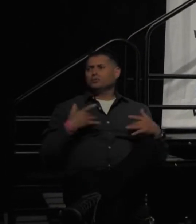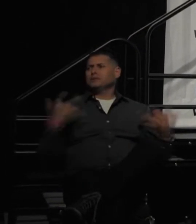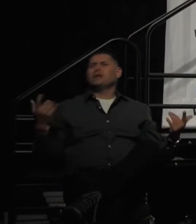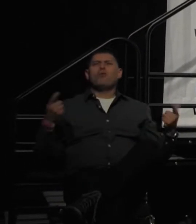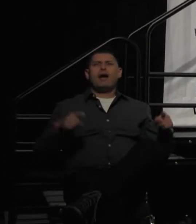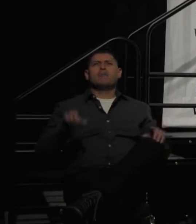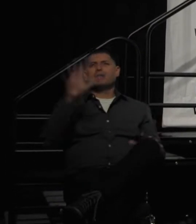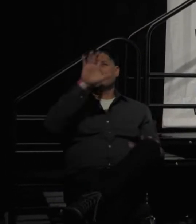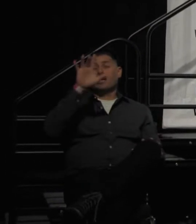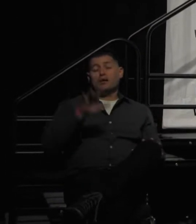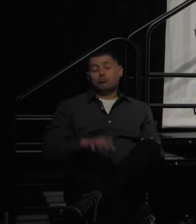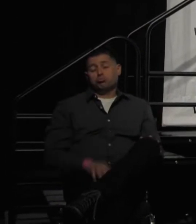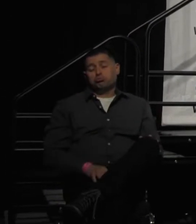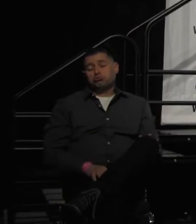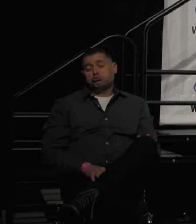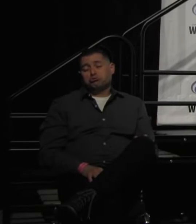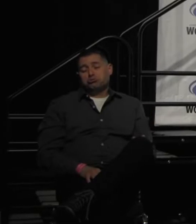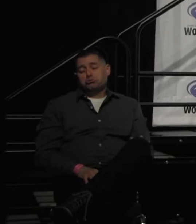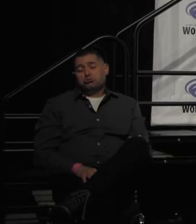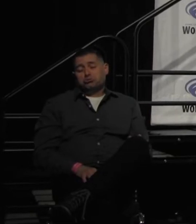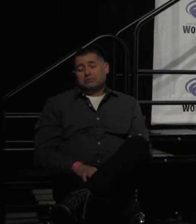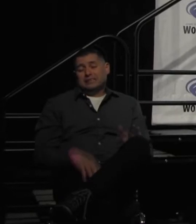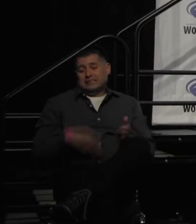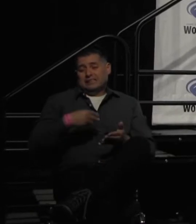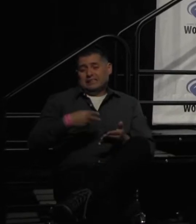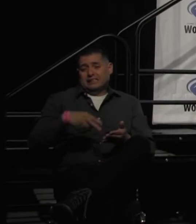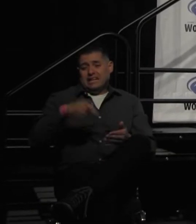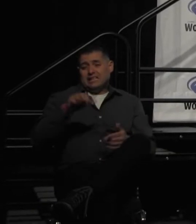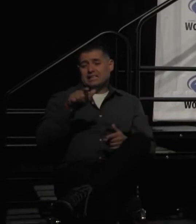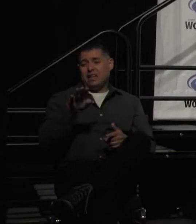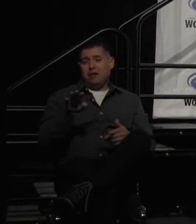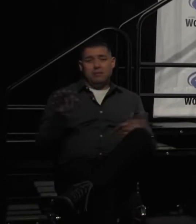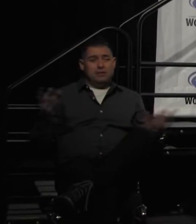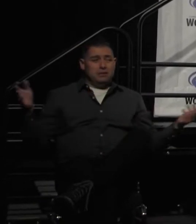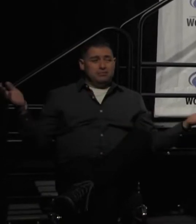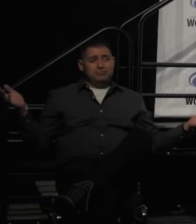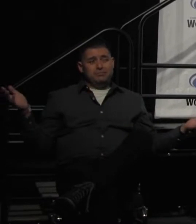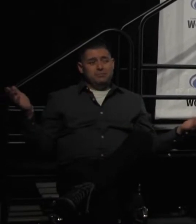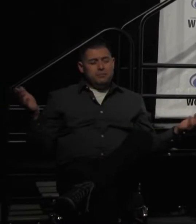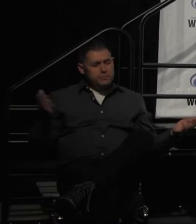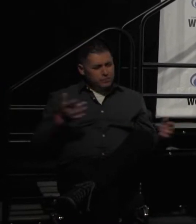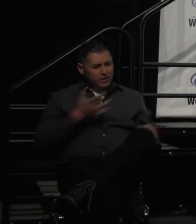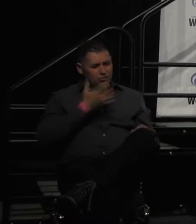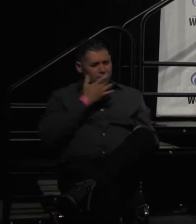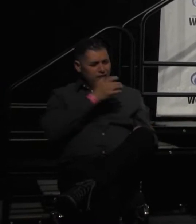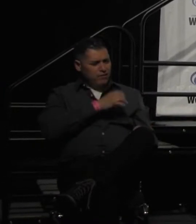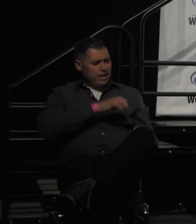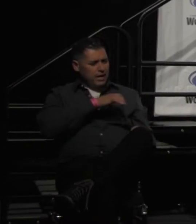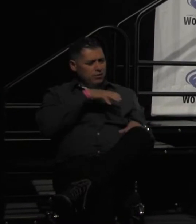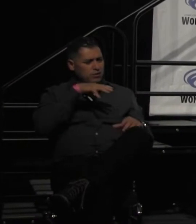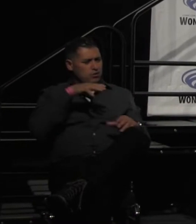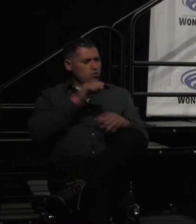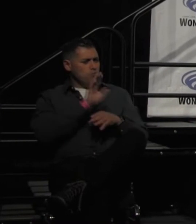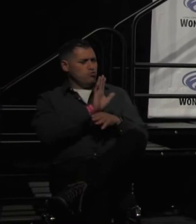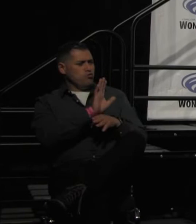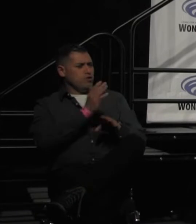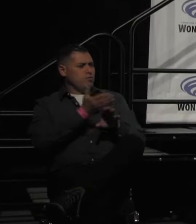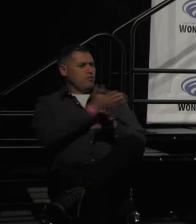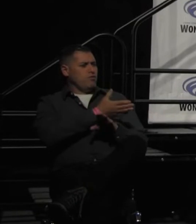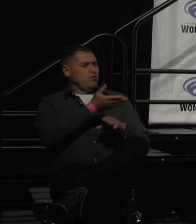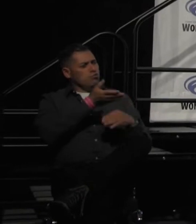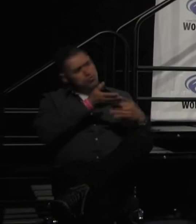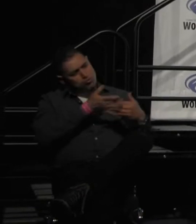John? It's a dance club, what can I say? Do you guys have a favorite character in the movies that you guys have played over